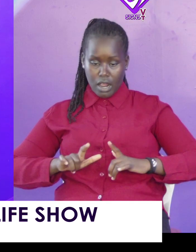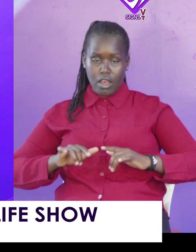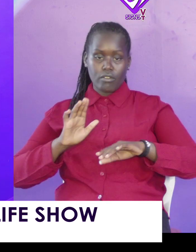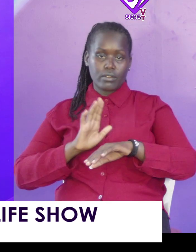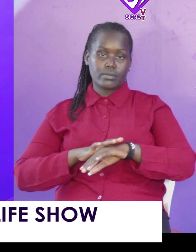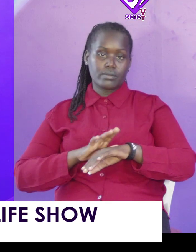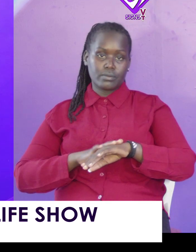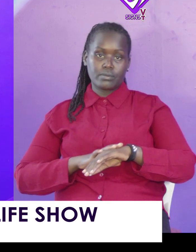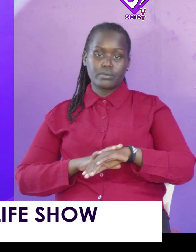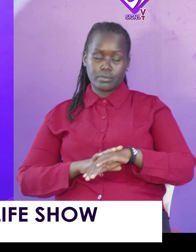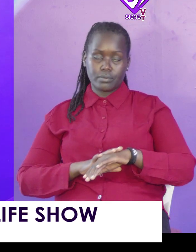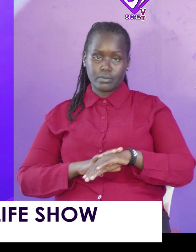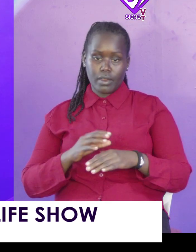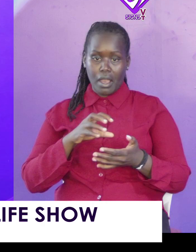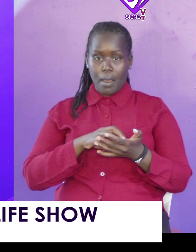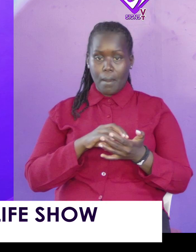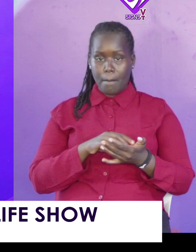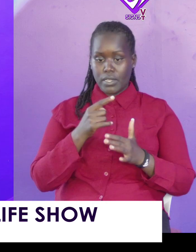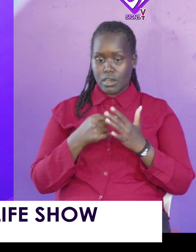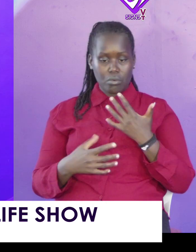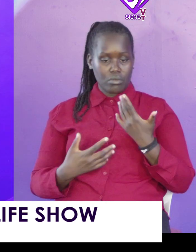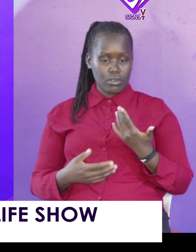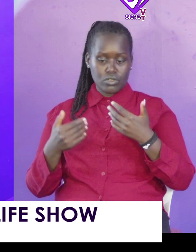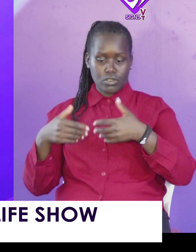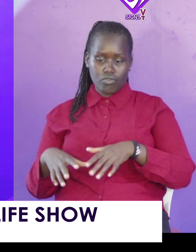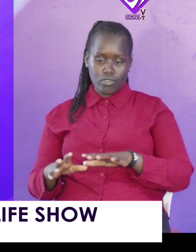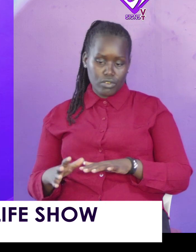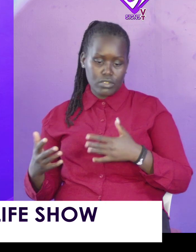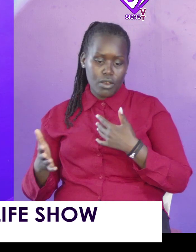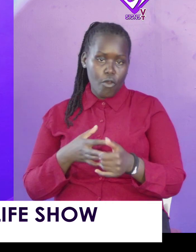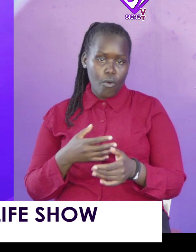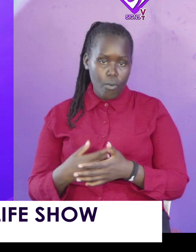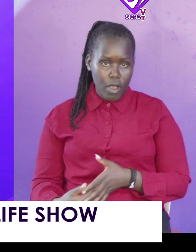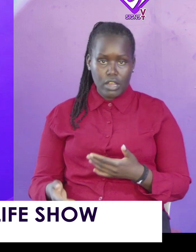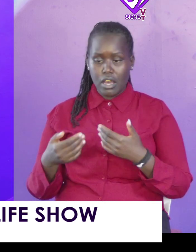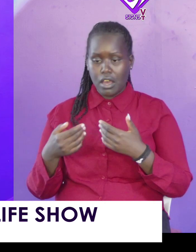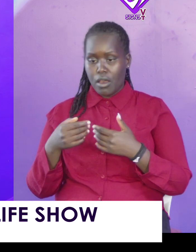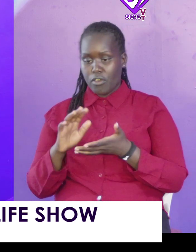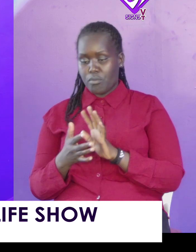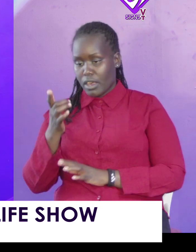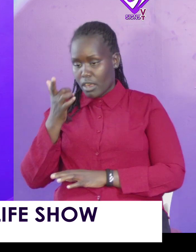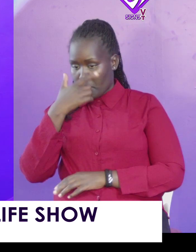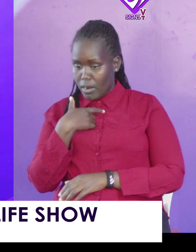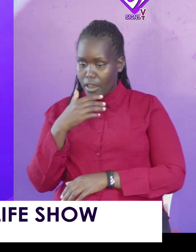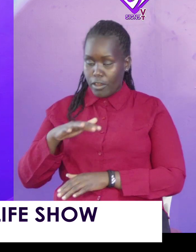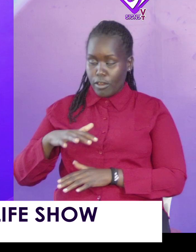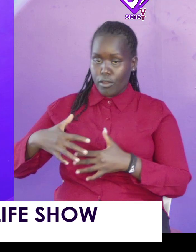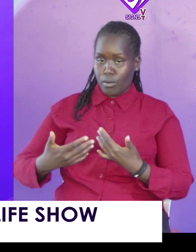good. It doesn't matter what you've lost. It doesn't matter whether you've lost eyes or ears or